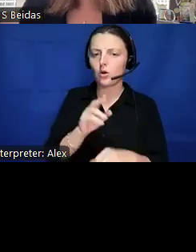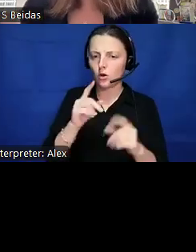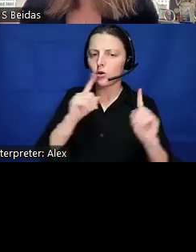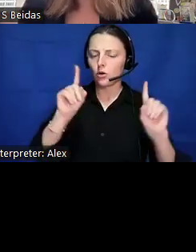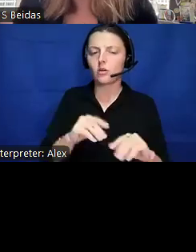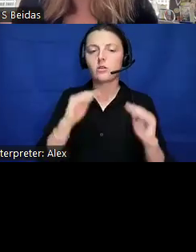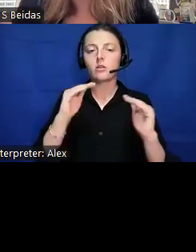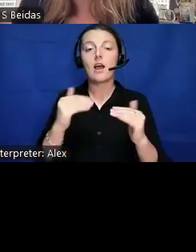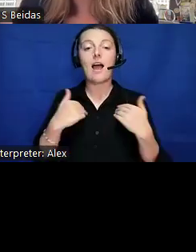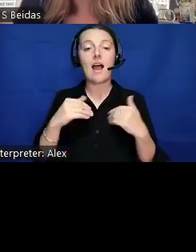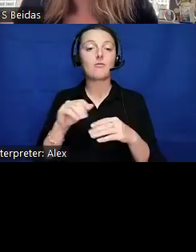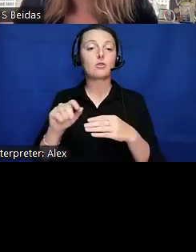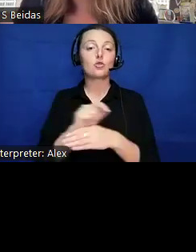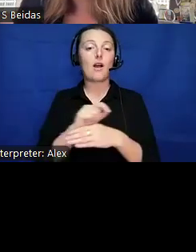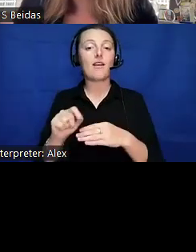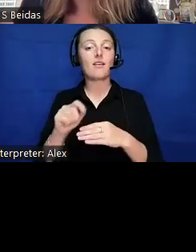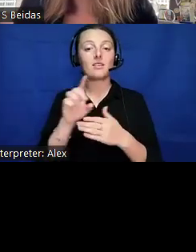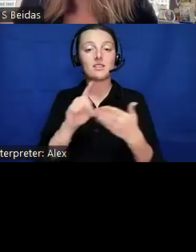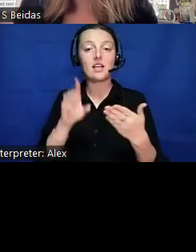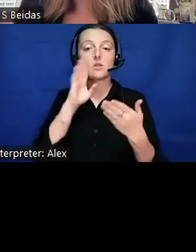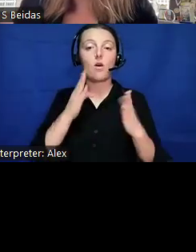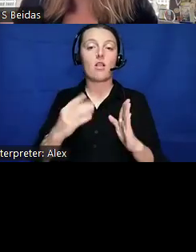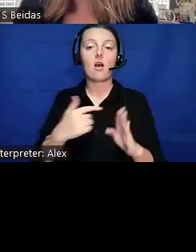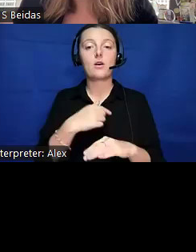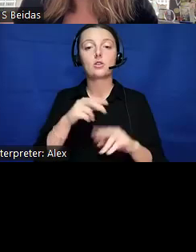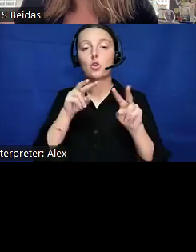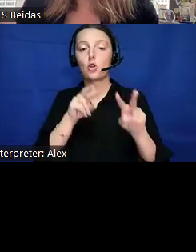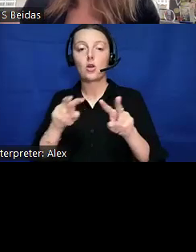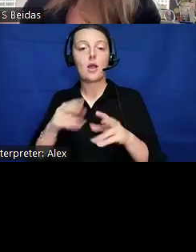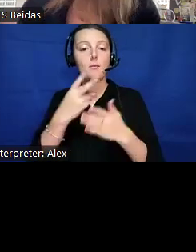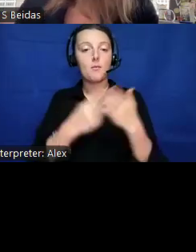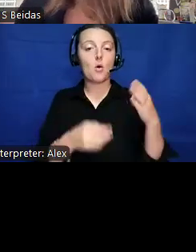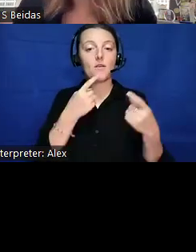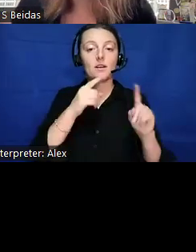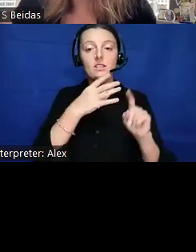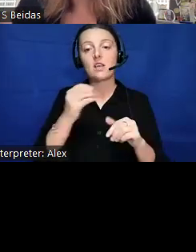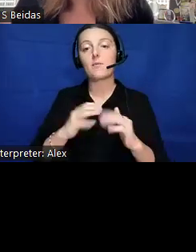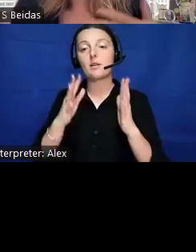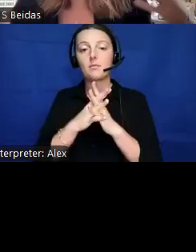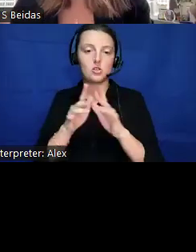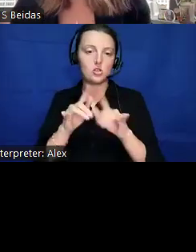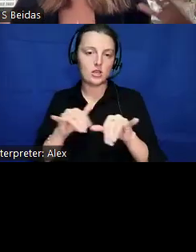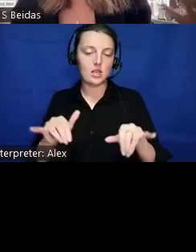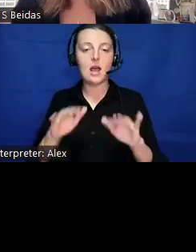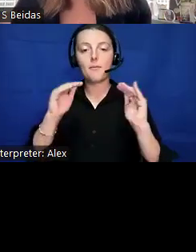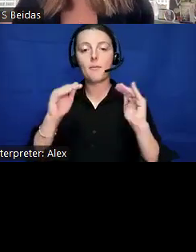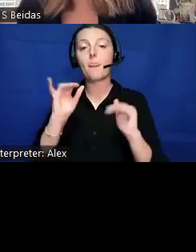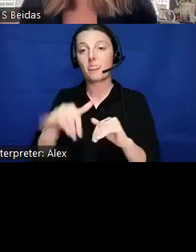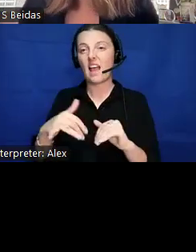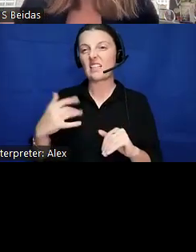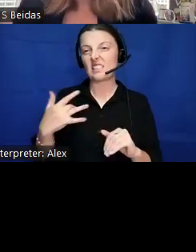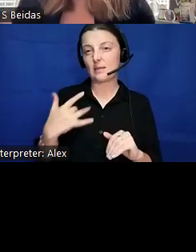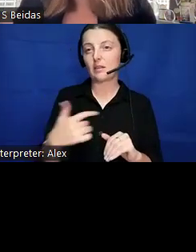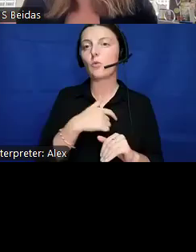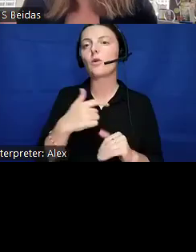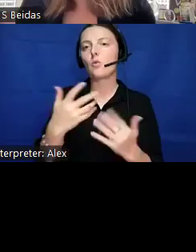at both effectiveness and implementation at the same time. But that is something that we typically want to be